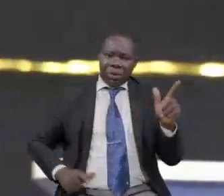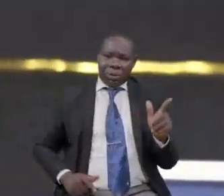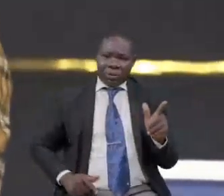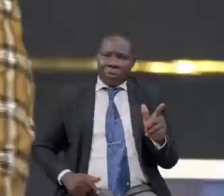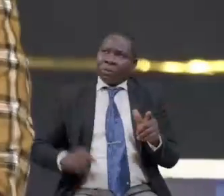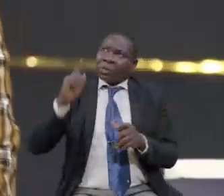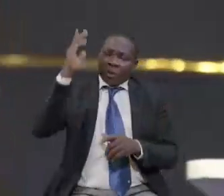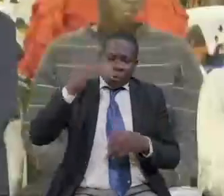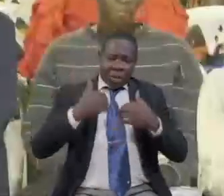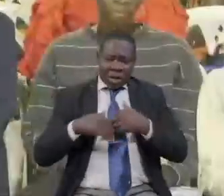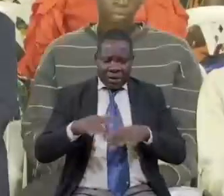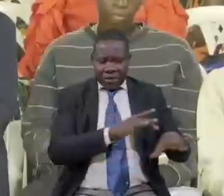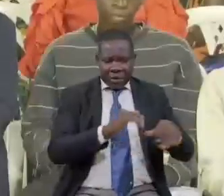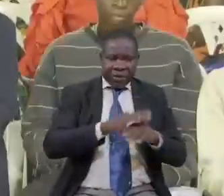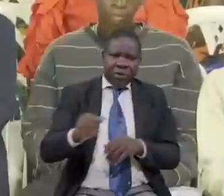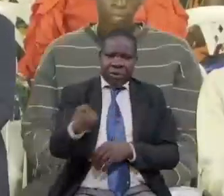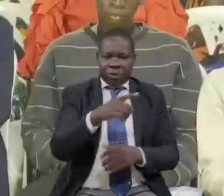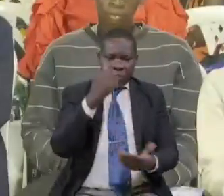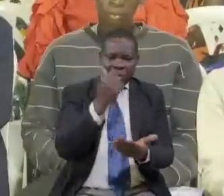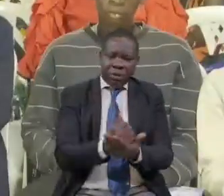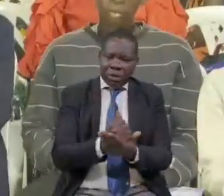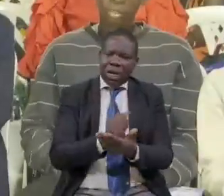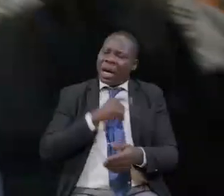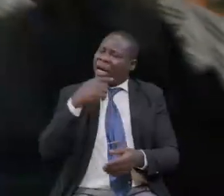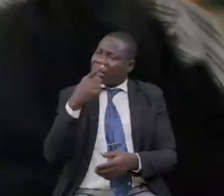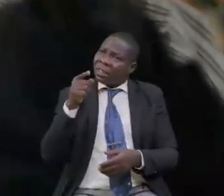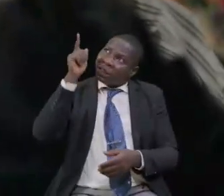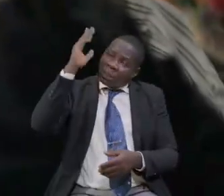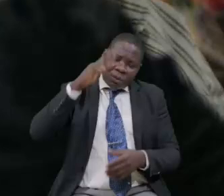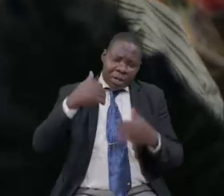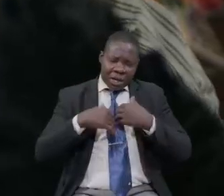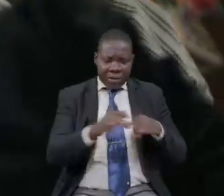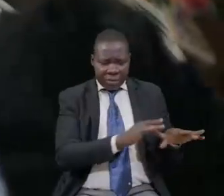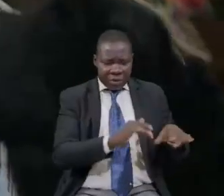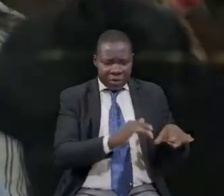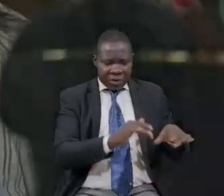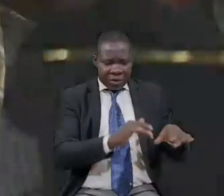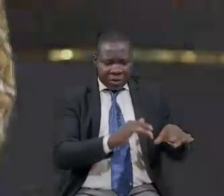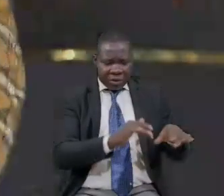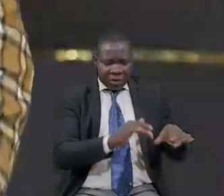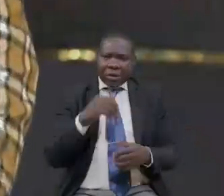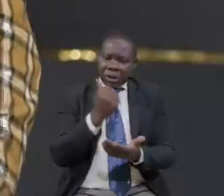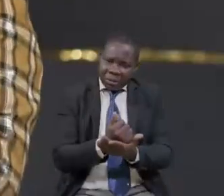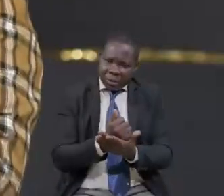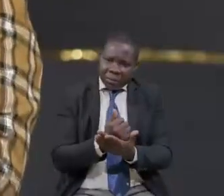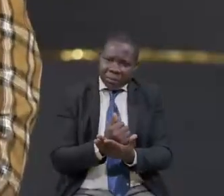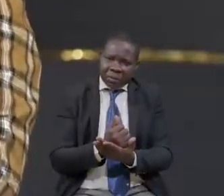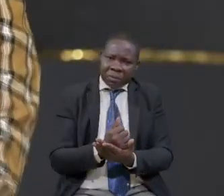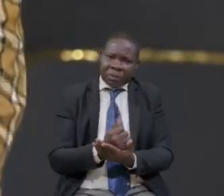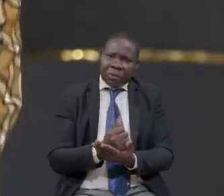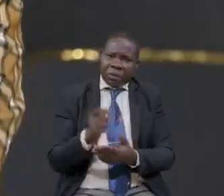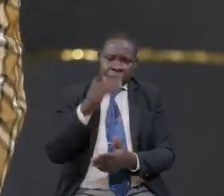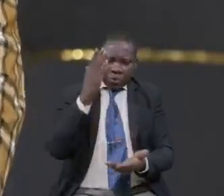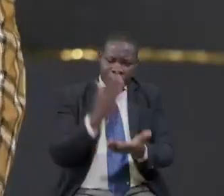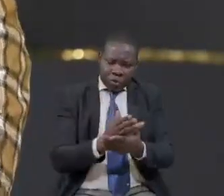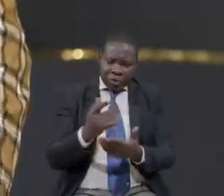you. I said he'll have mercy upon you. You stop the bad errand you've been